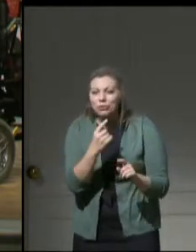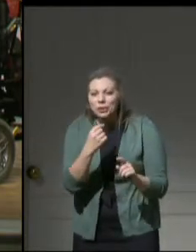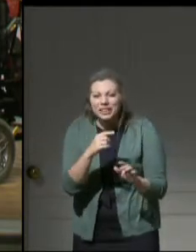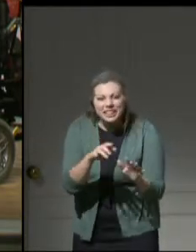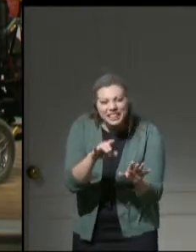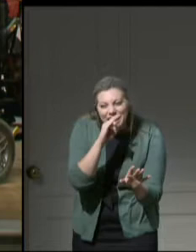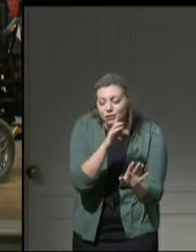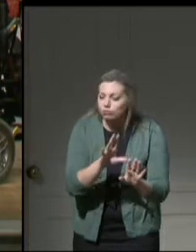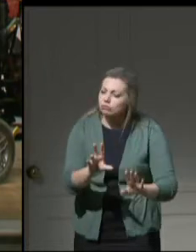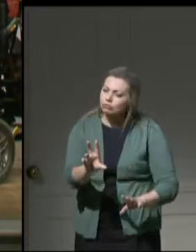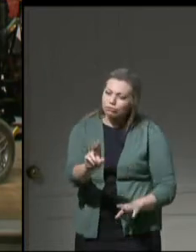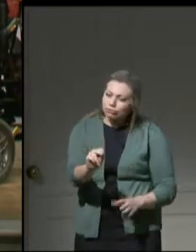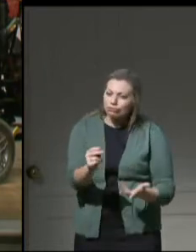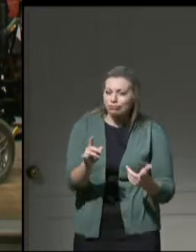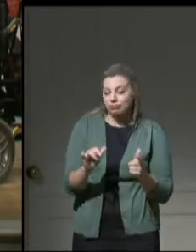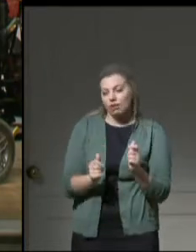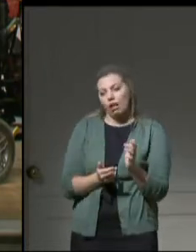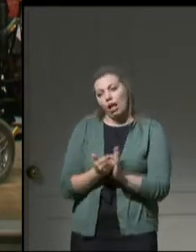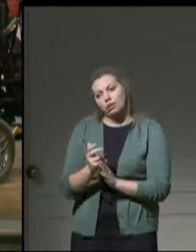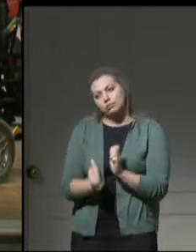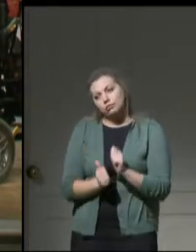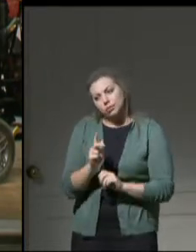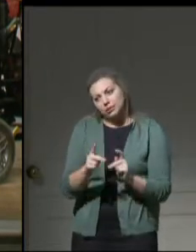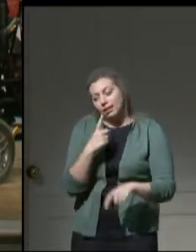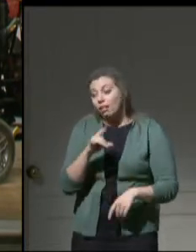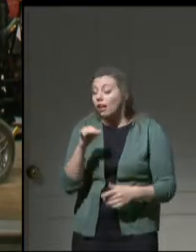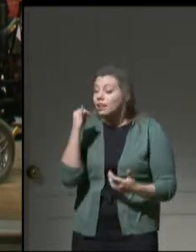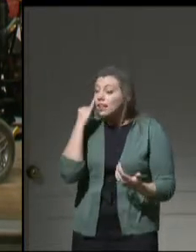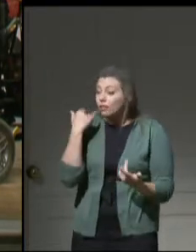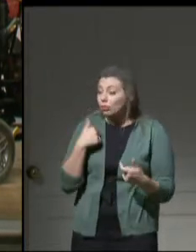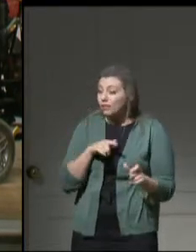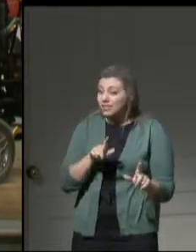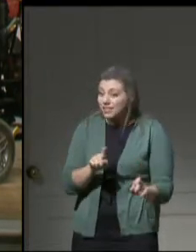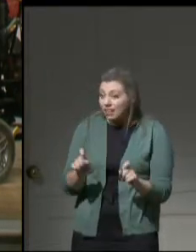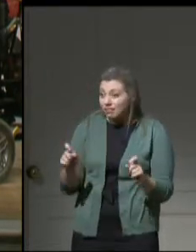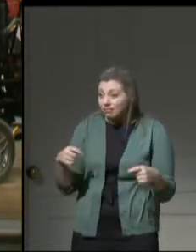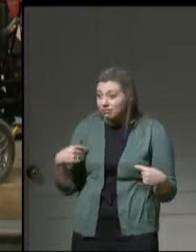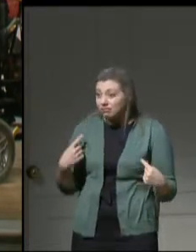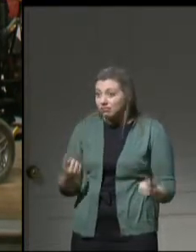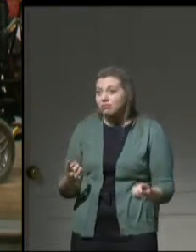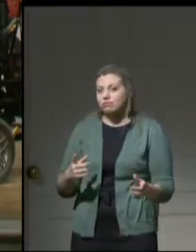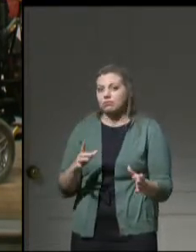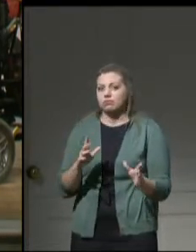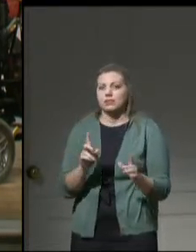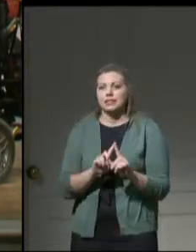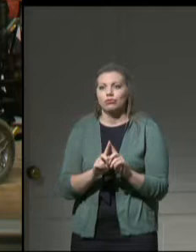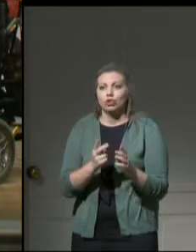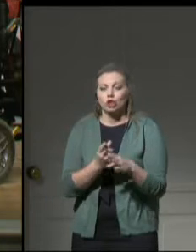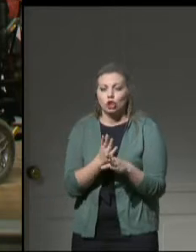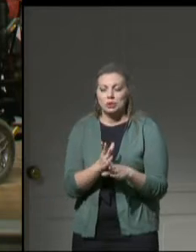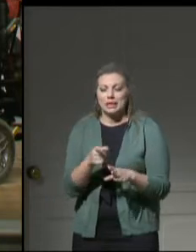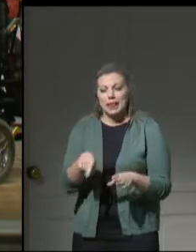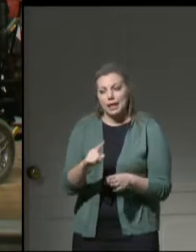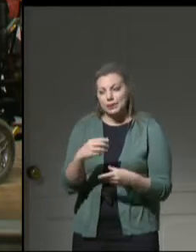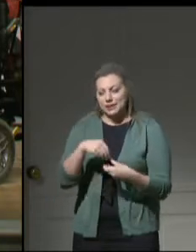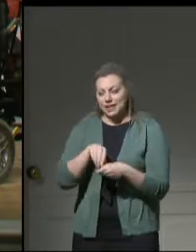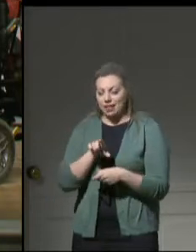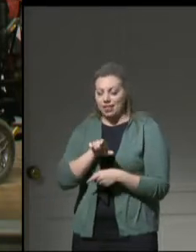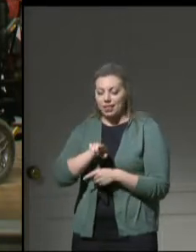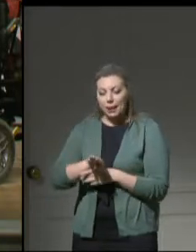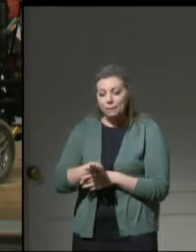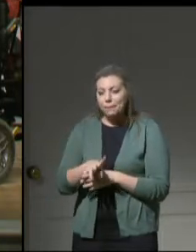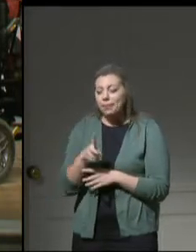is the thing that we most hear from people whenever we've done testing and we had users in our